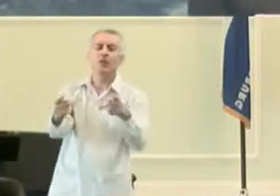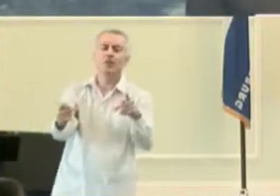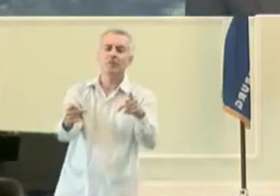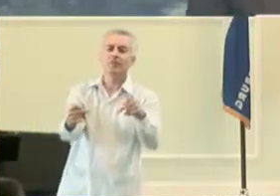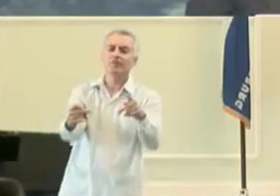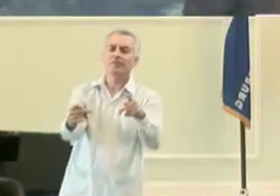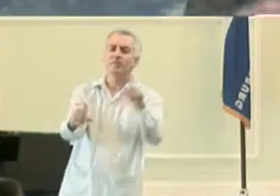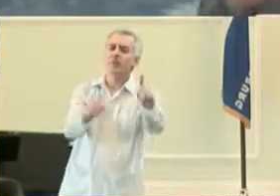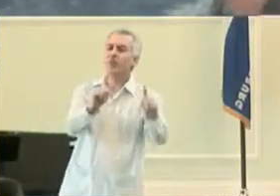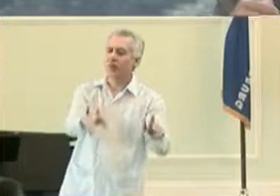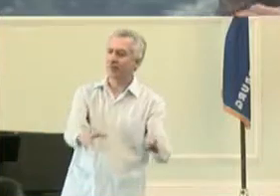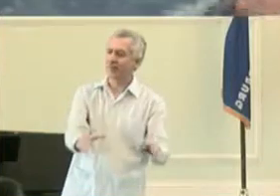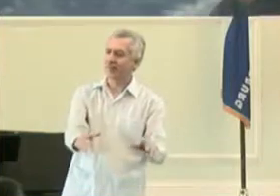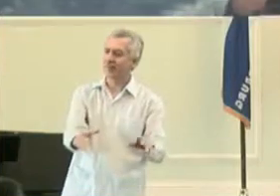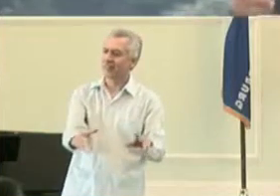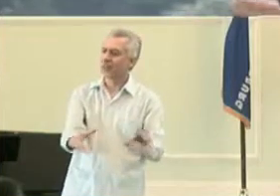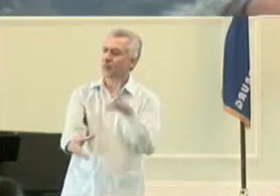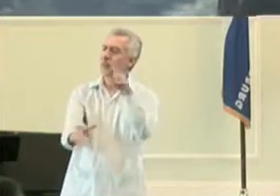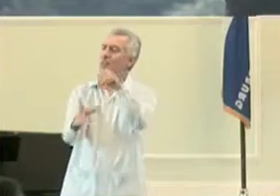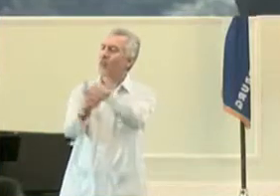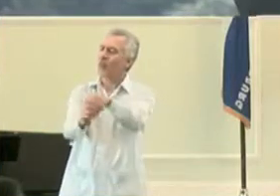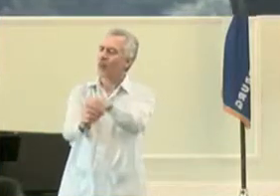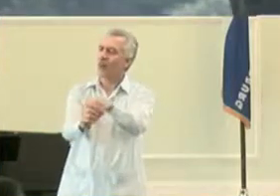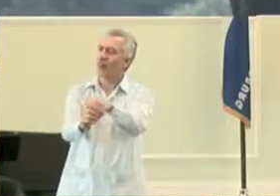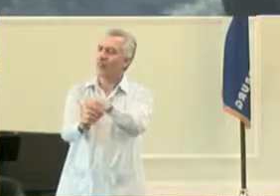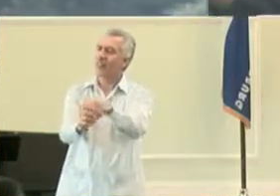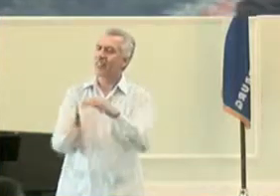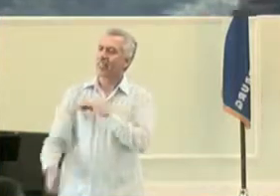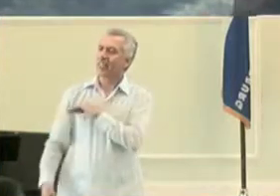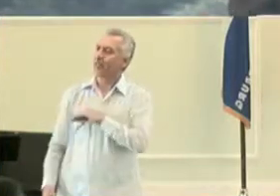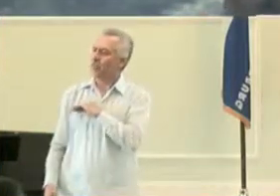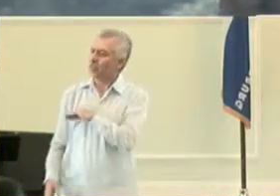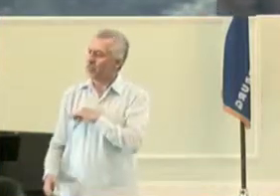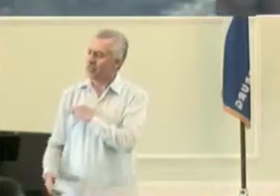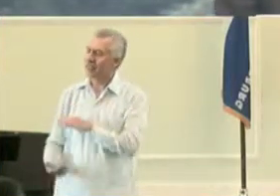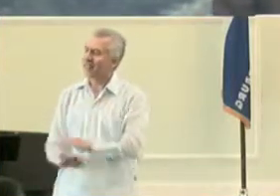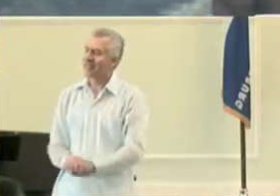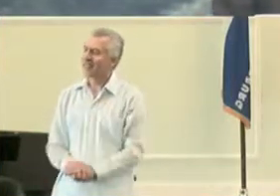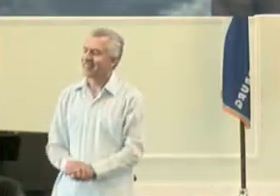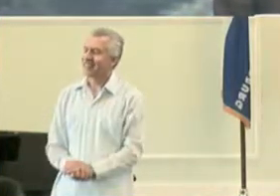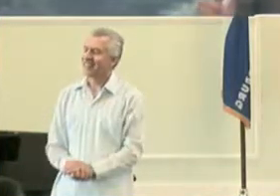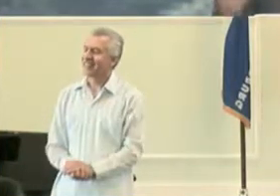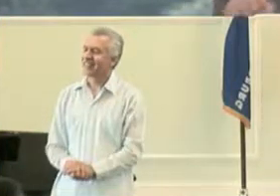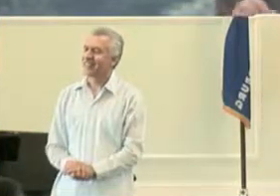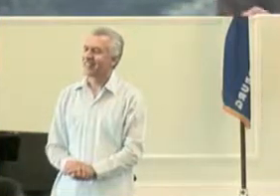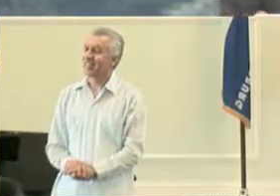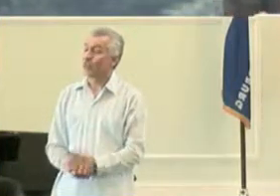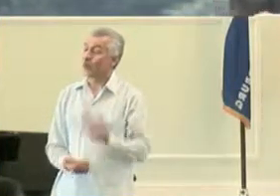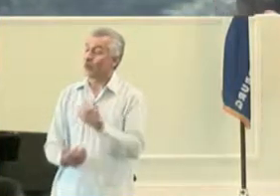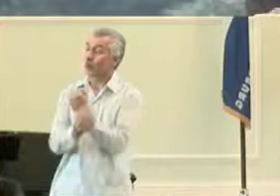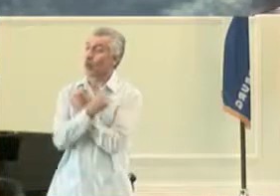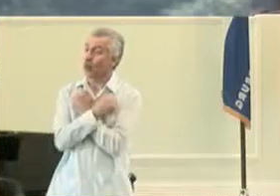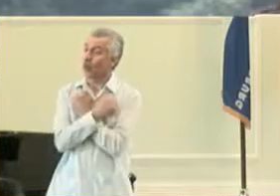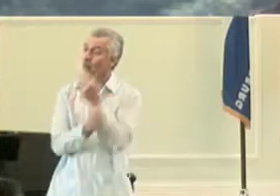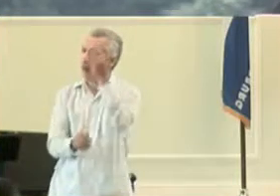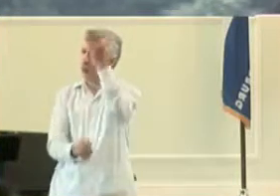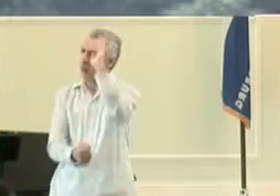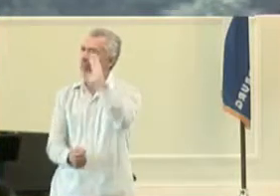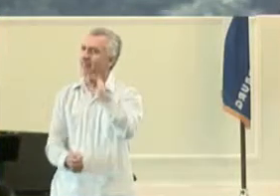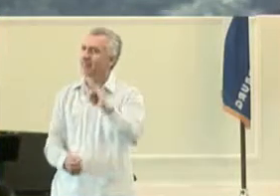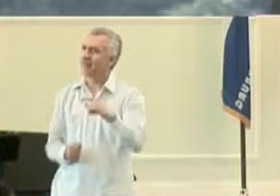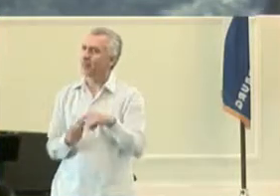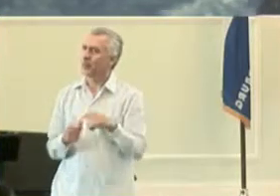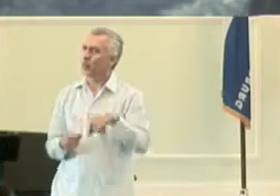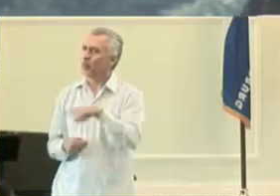that we have to be involved and engaged in the mission of the church. When we love God, we are going